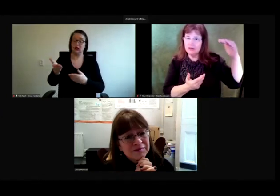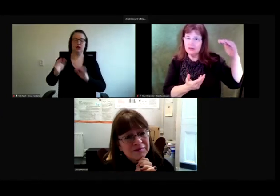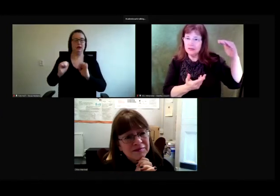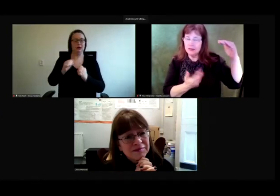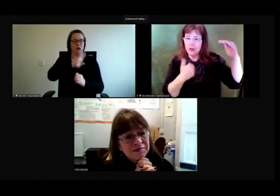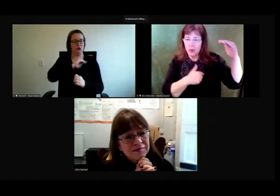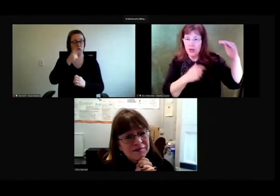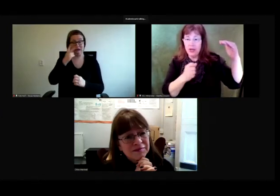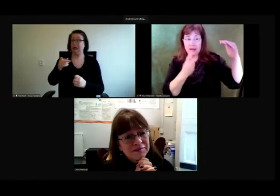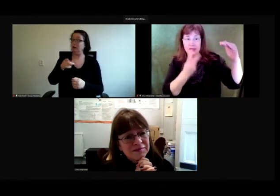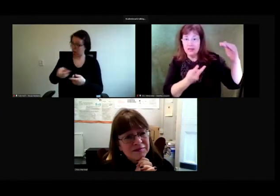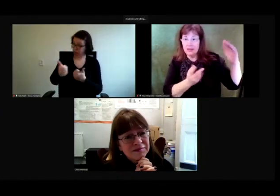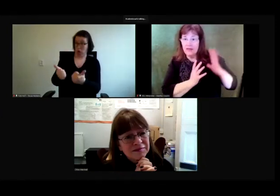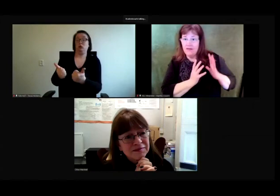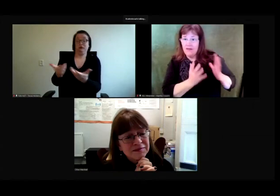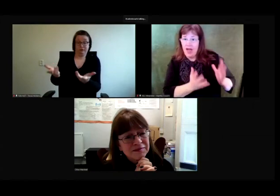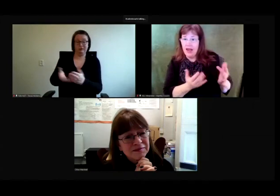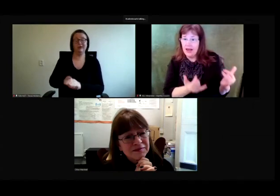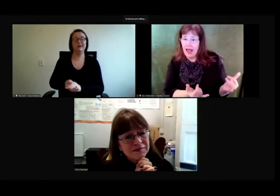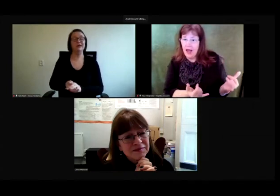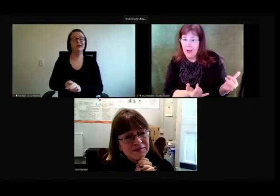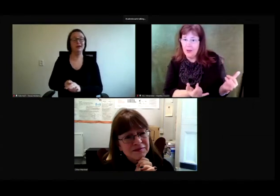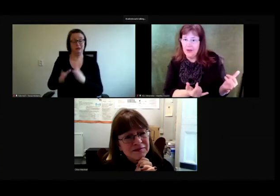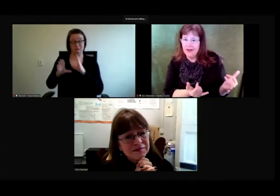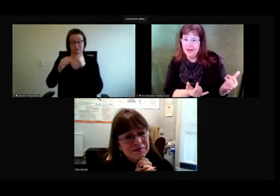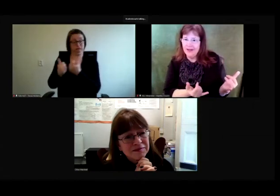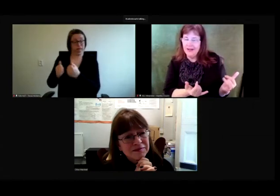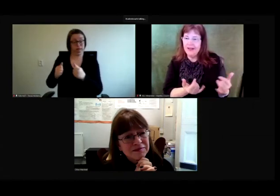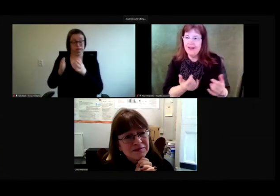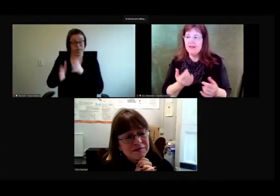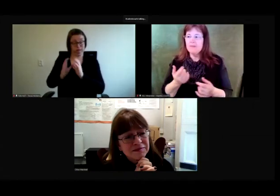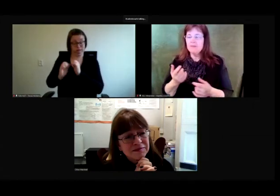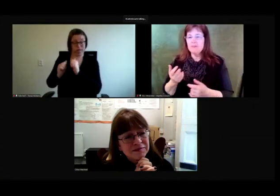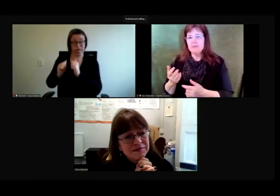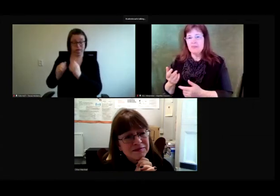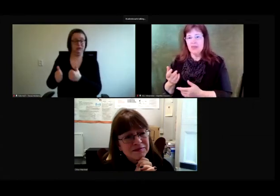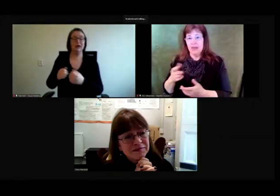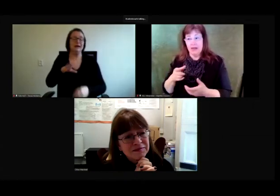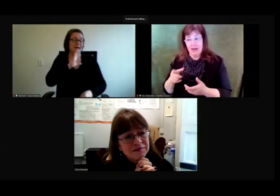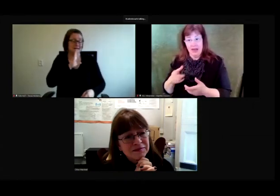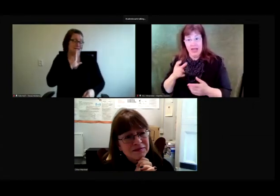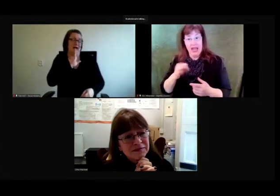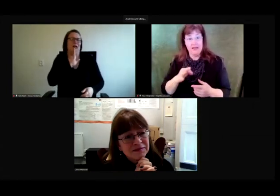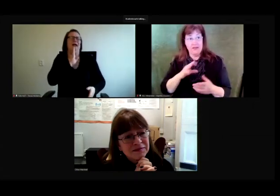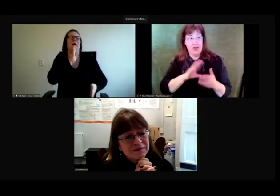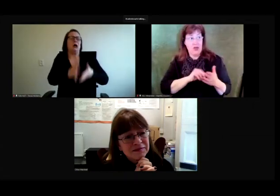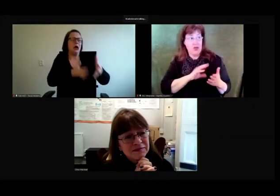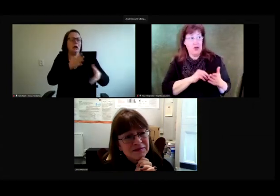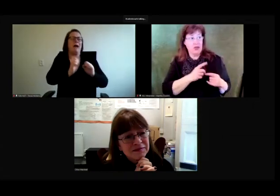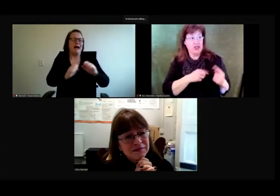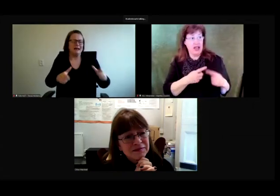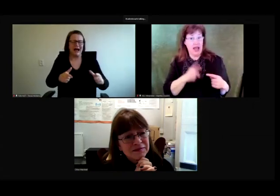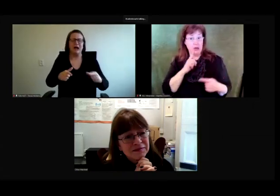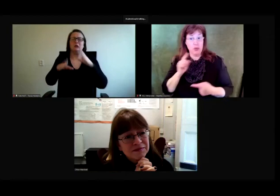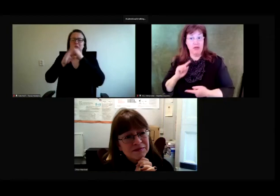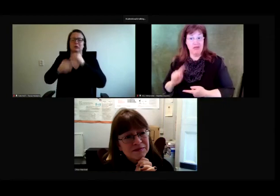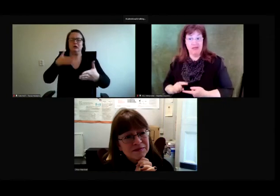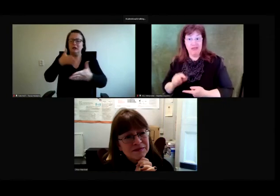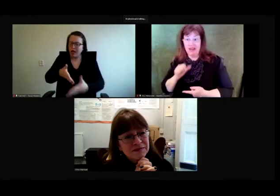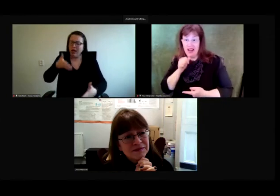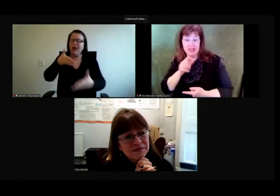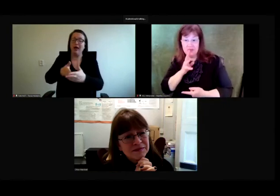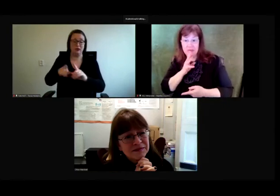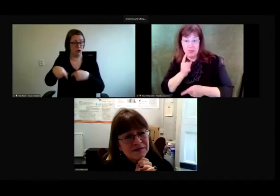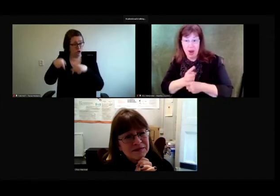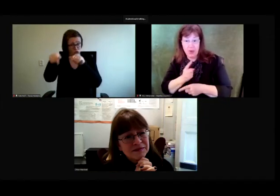are they doing fine now? If a sign language would hinder speech development, maybe they wouldn't really speak properly now,